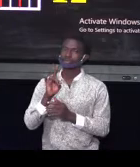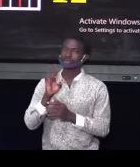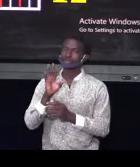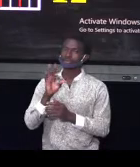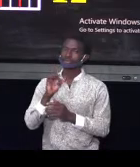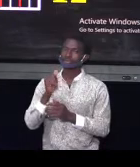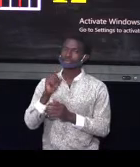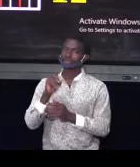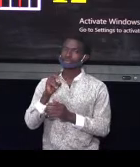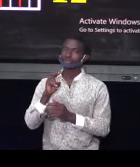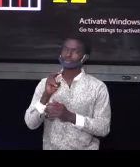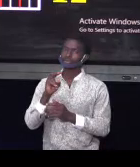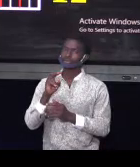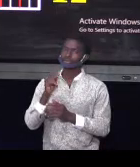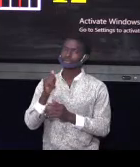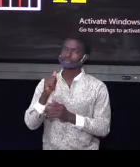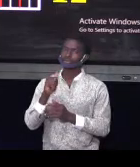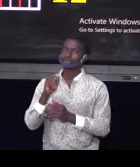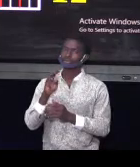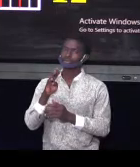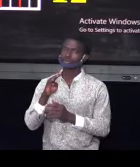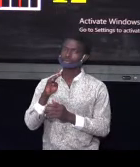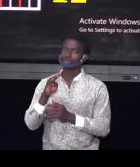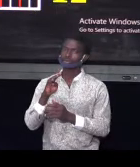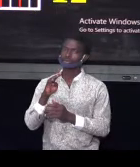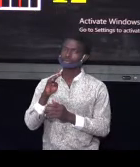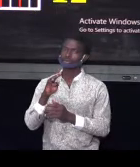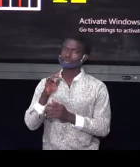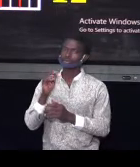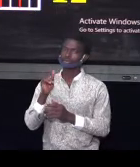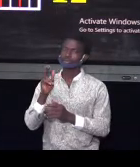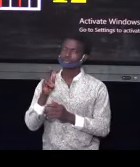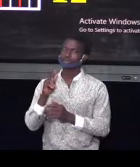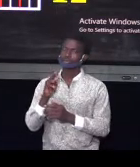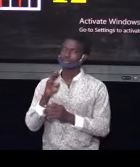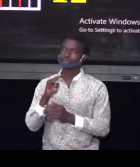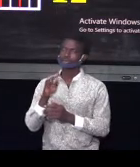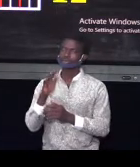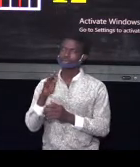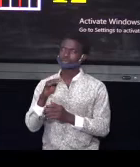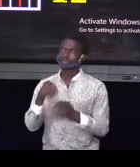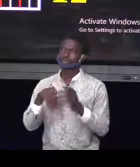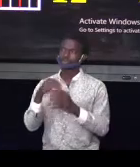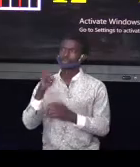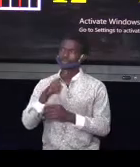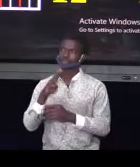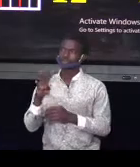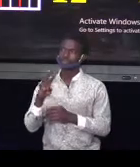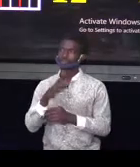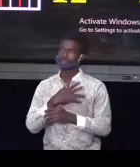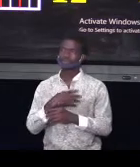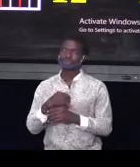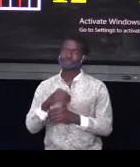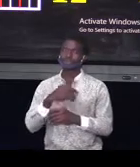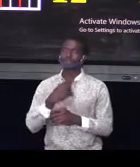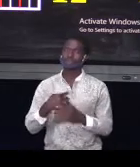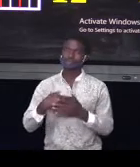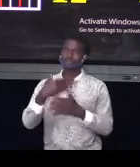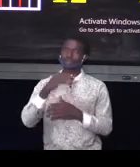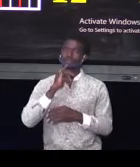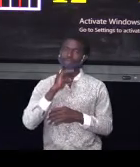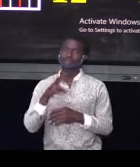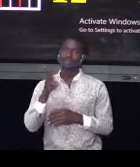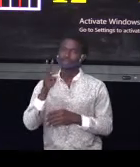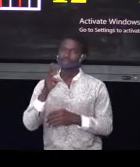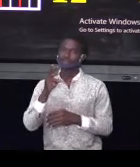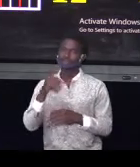7, 8, 9, 10, 11, 12, 13, 14, 15. That's 15 out of 24 portions. But this one here will become 16 parts